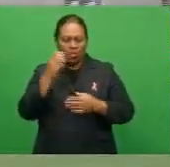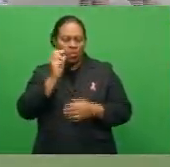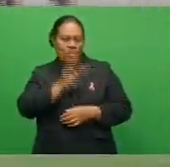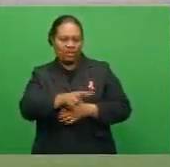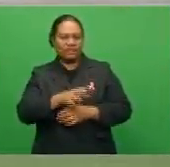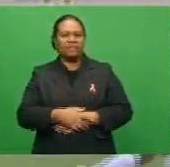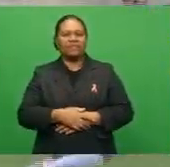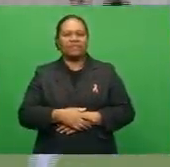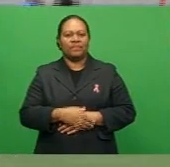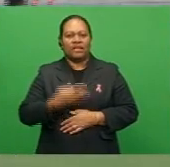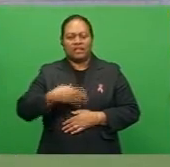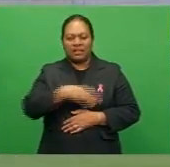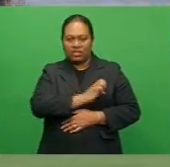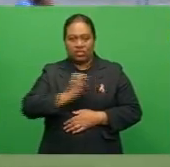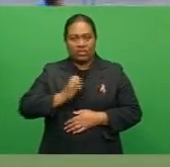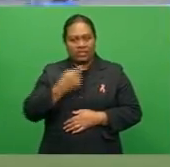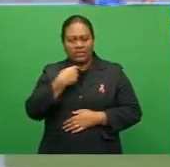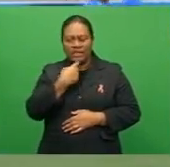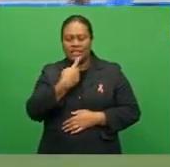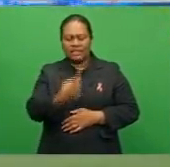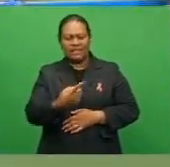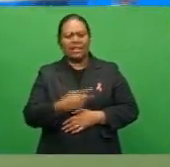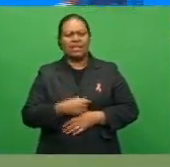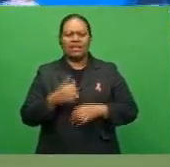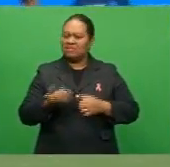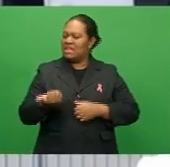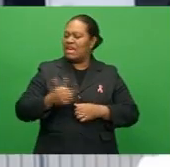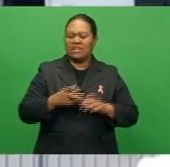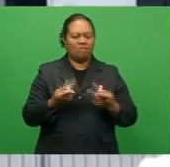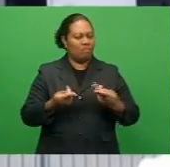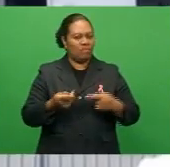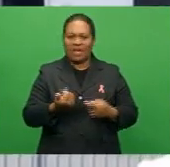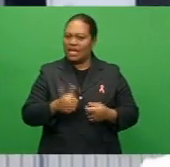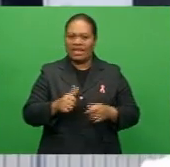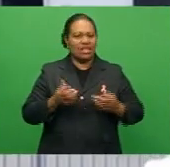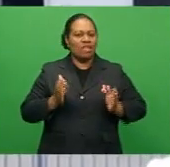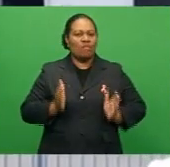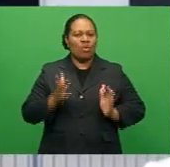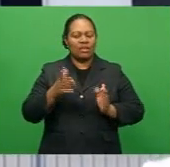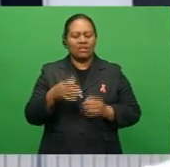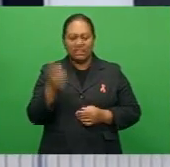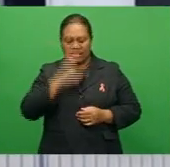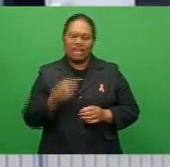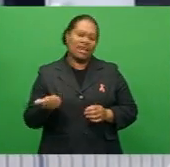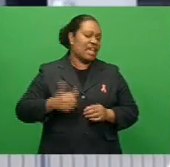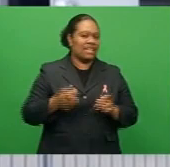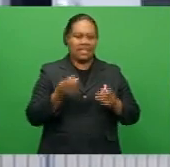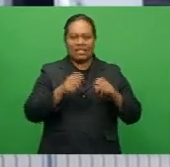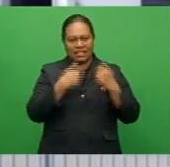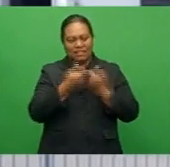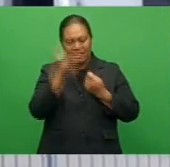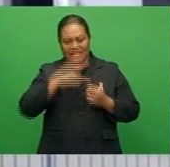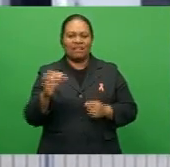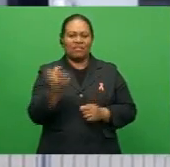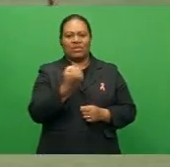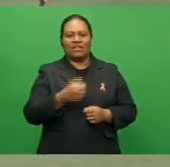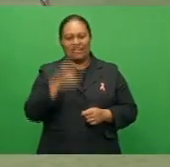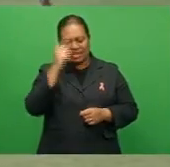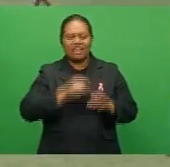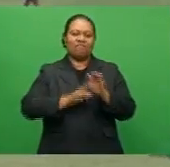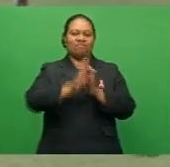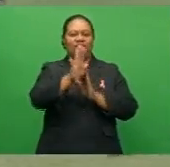towards demotion to the senior division since they will remain on 8 points, while Navua is on 10 points. The Vinit Chand captain